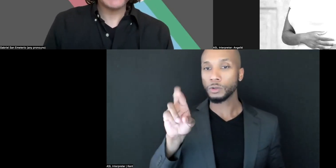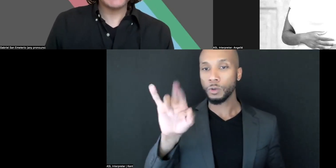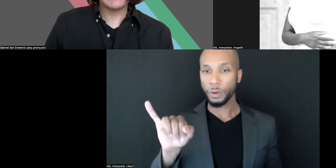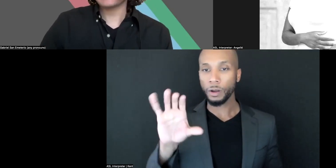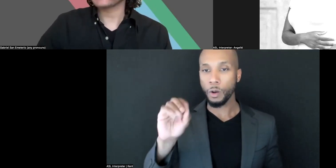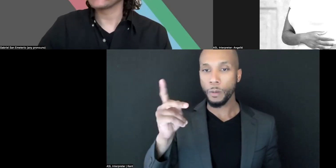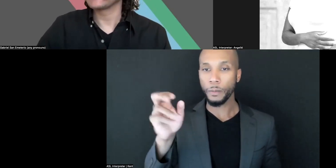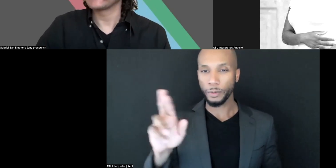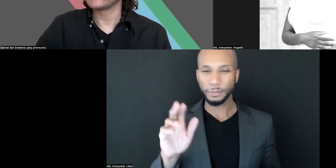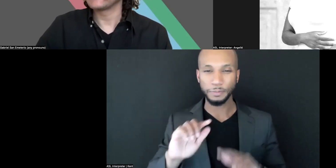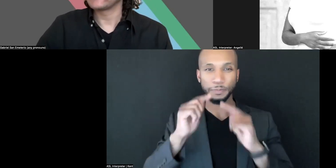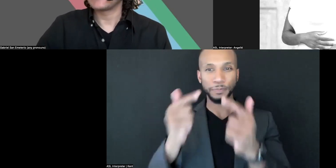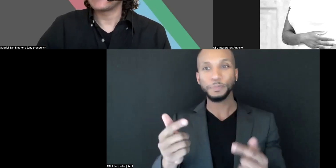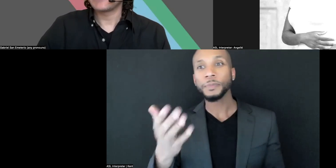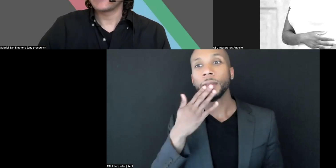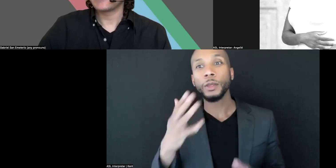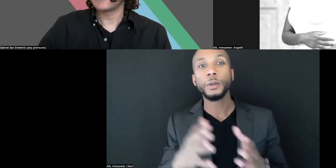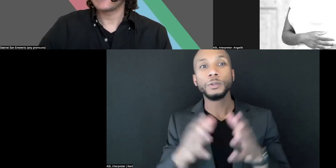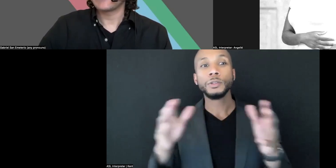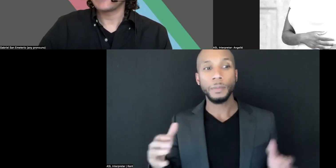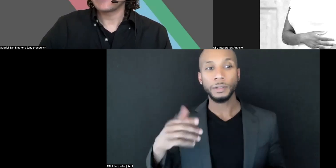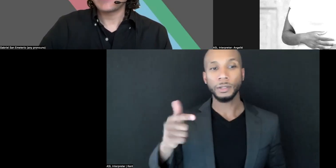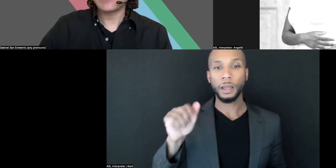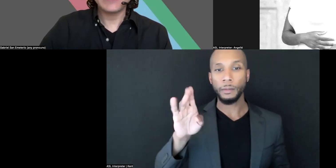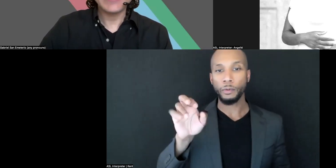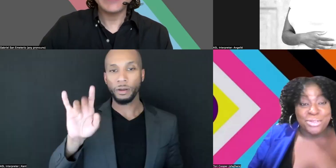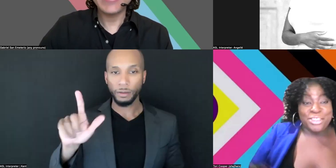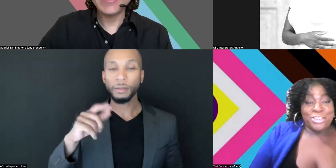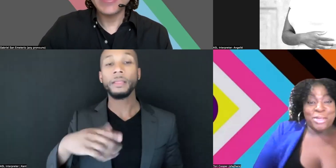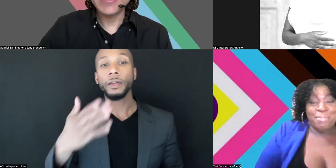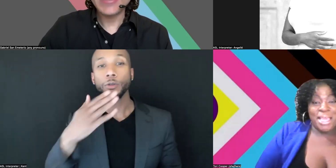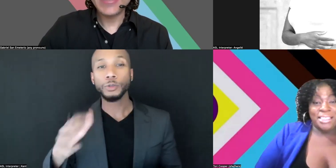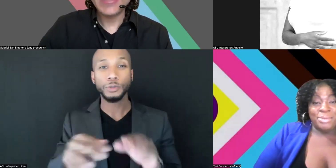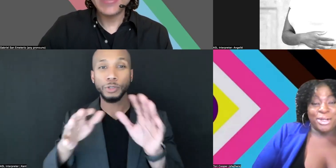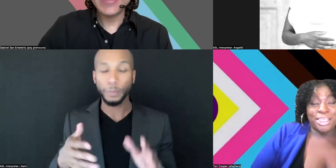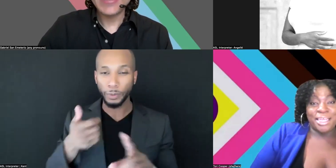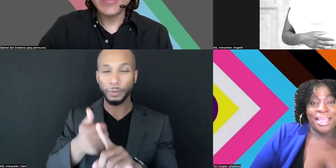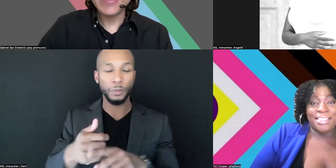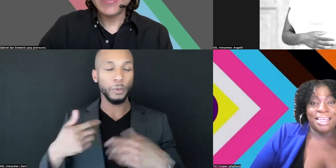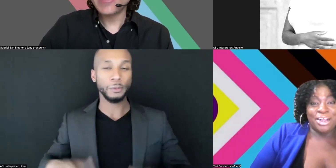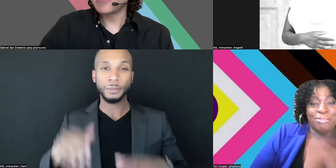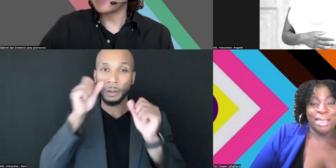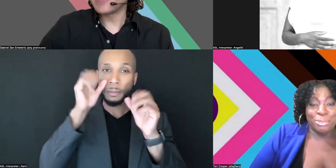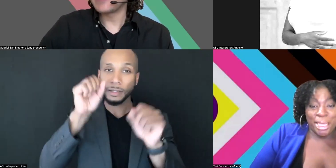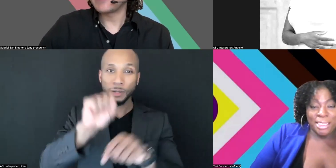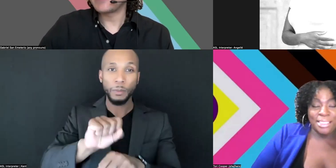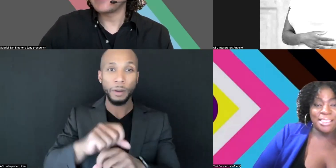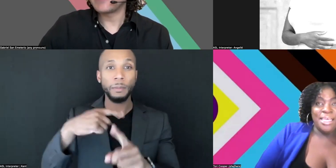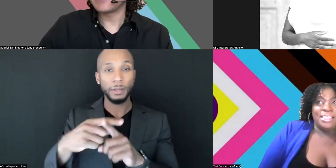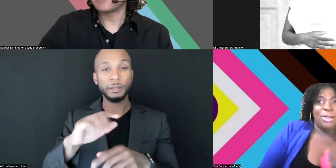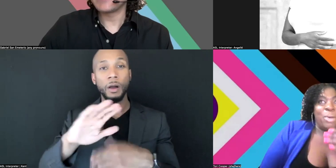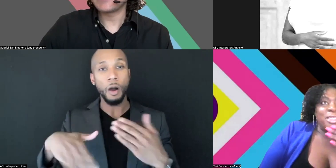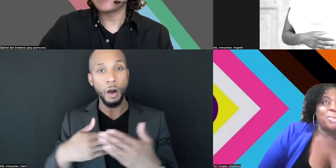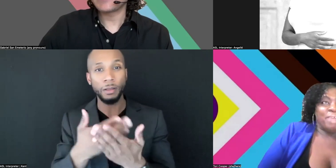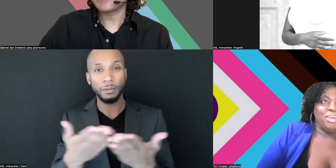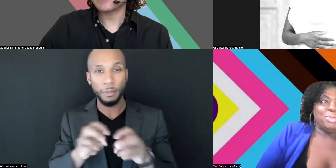Cooper, please. Thank you so much, Gabriel, and thank you to the interpreters who are doing amazing work and to all of my co-panelists.